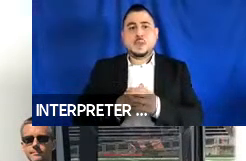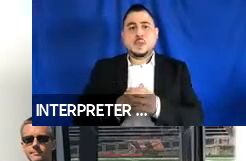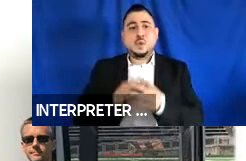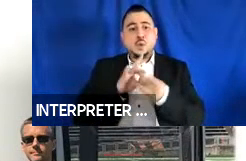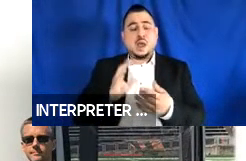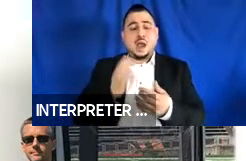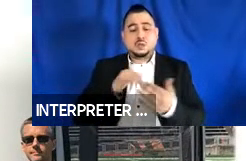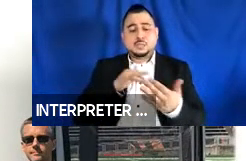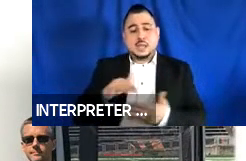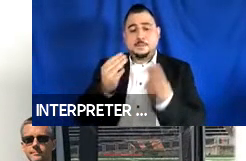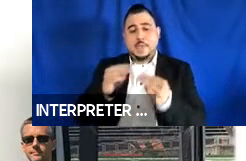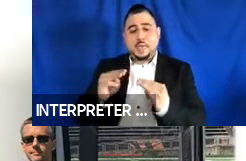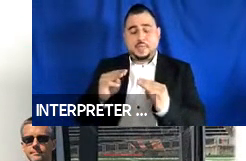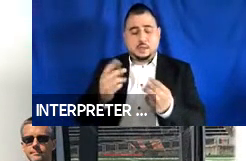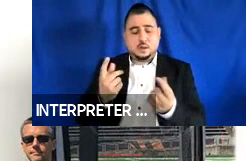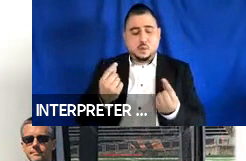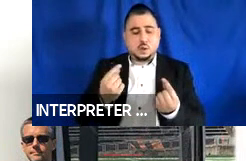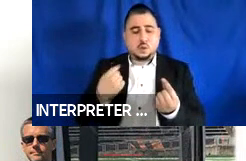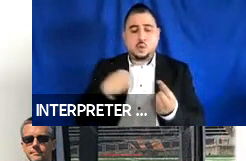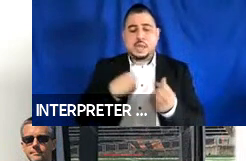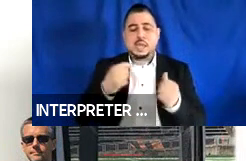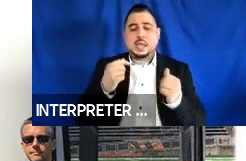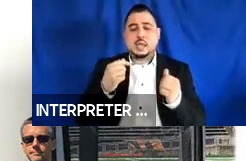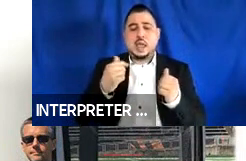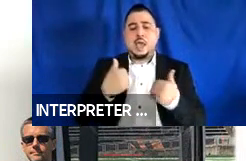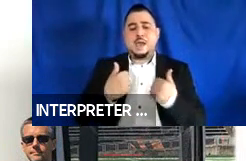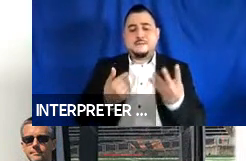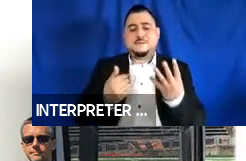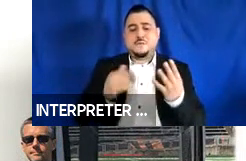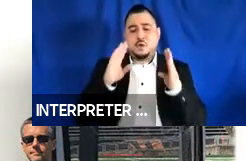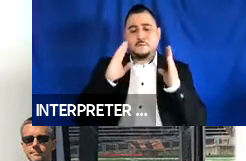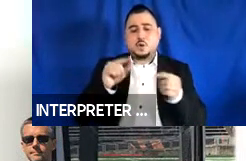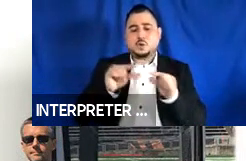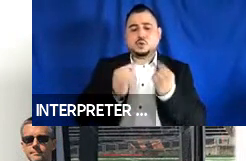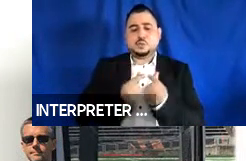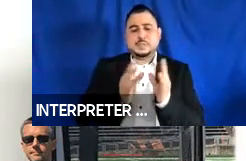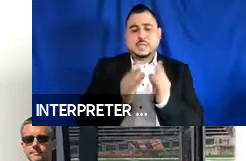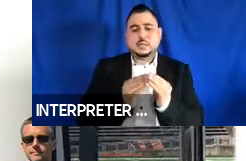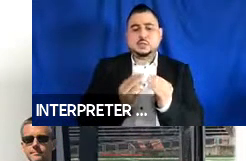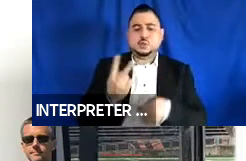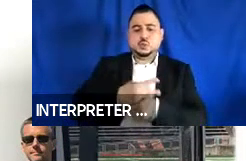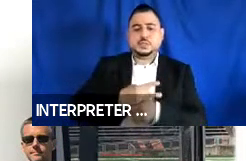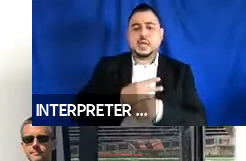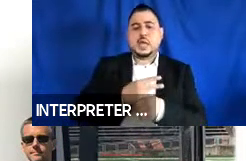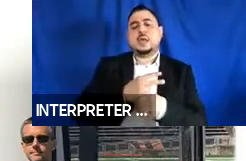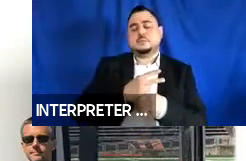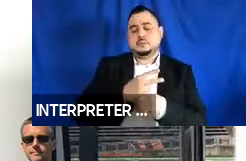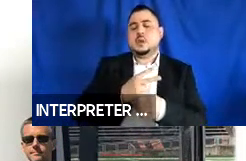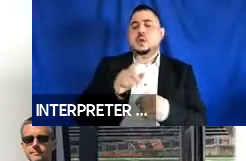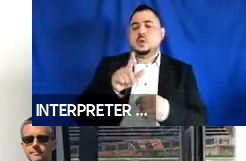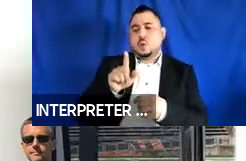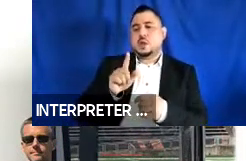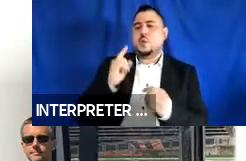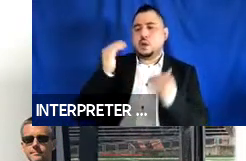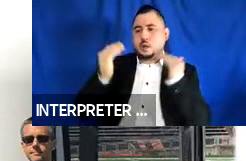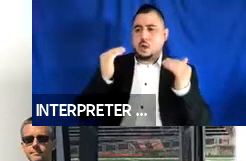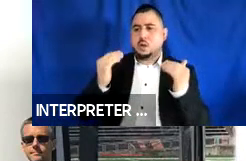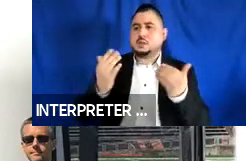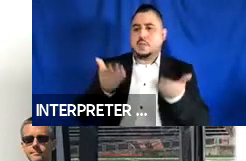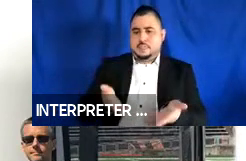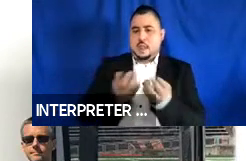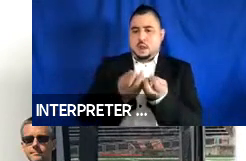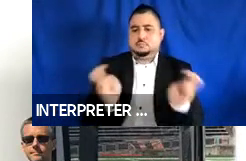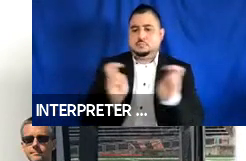Regarding our study methodology, we convened 4 focus group sessions during a 2-day period with a total of 21 adult participants